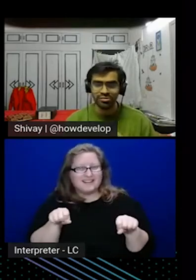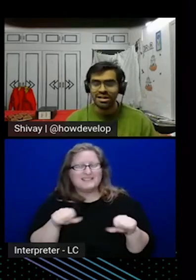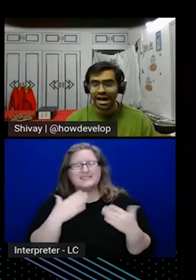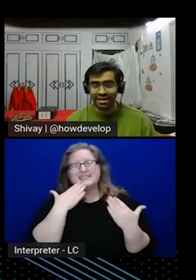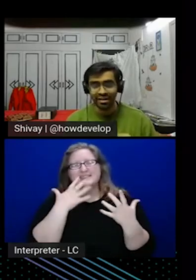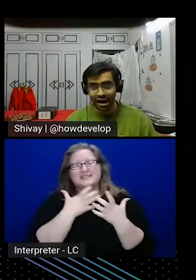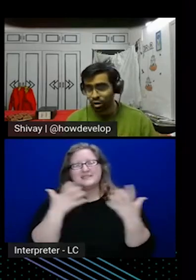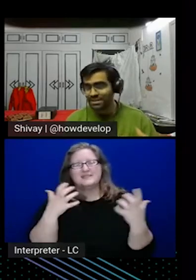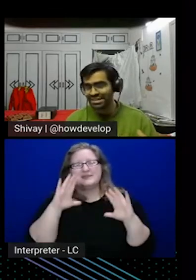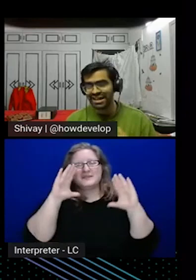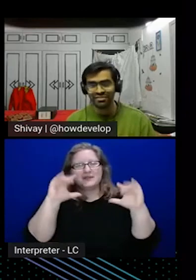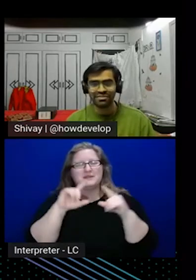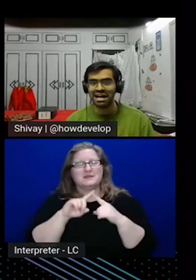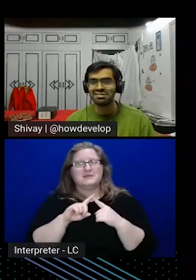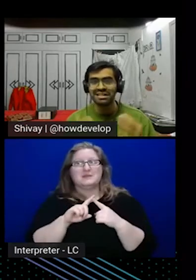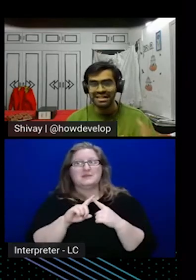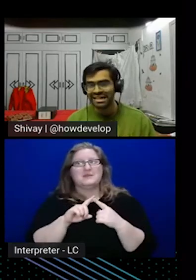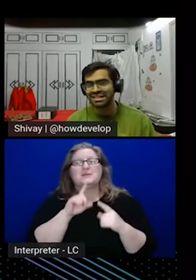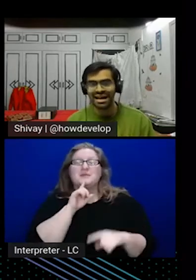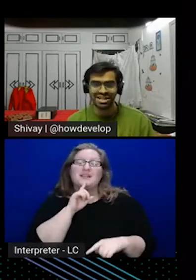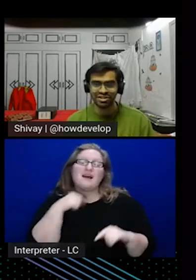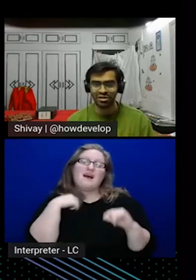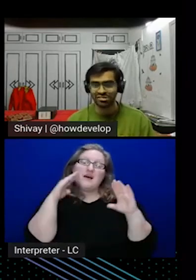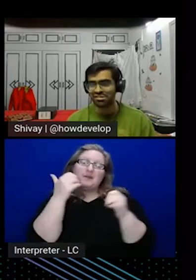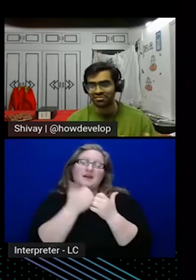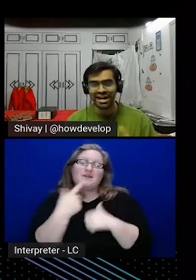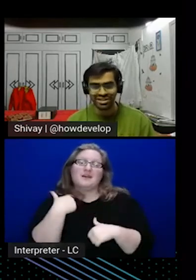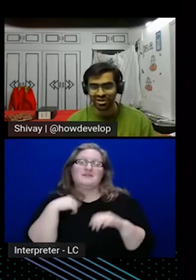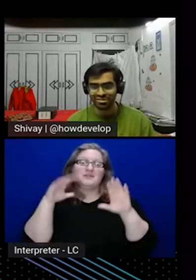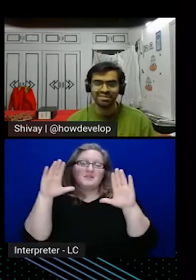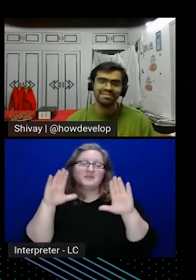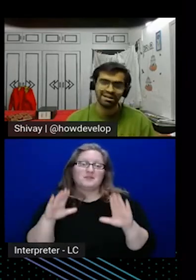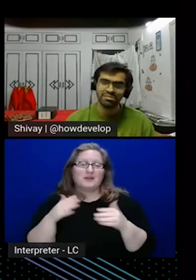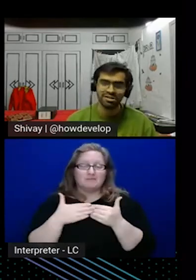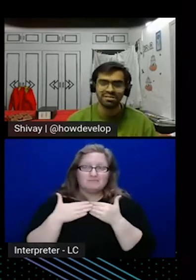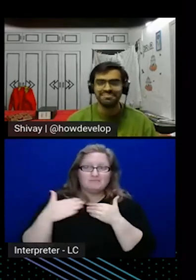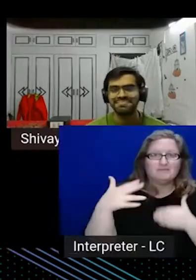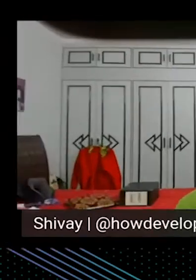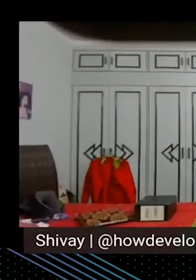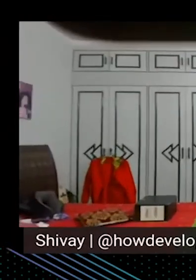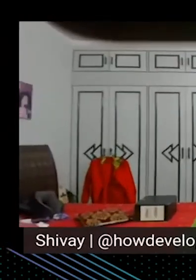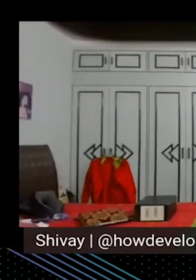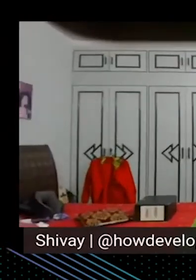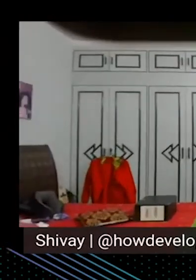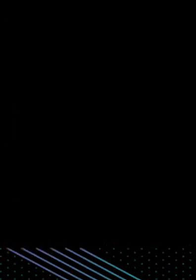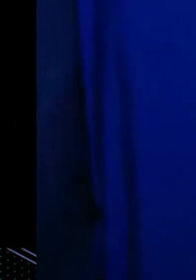to see you. And I hope that everyone has a great rest of the Hash Talks. Thank you so much.